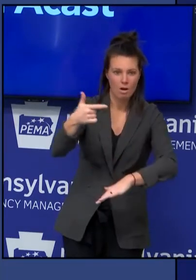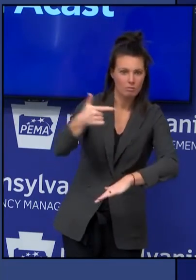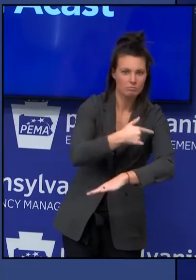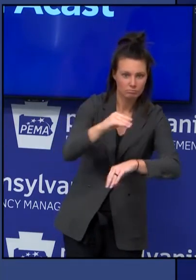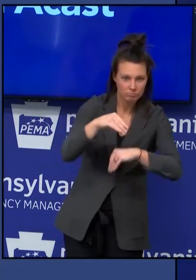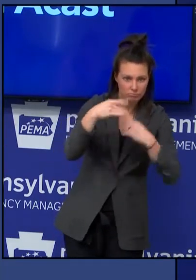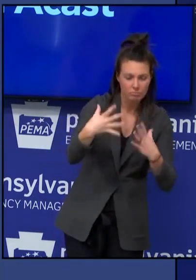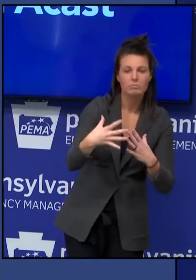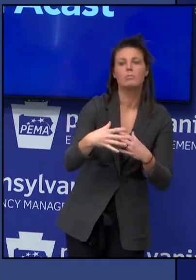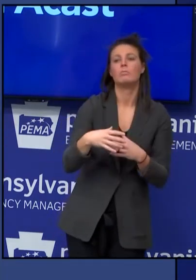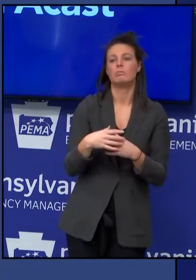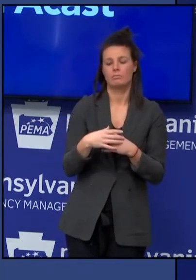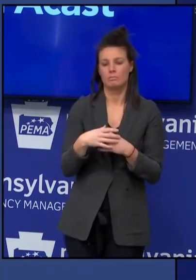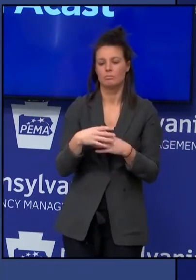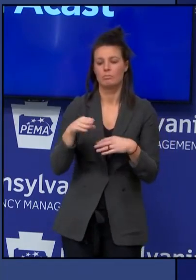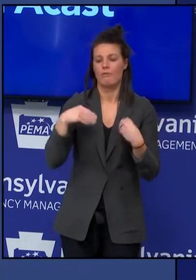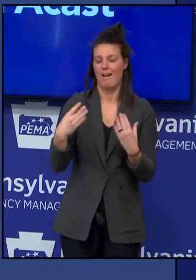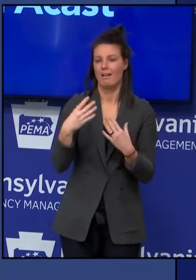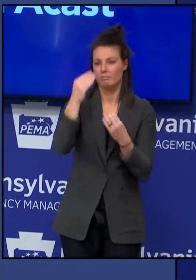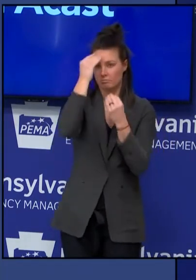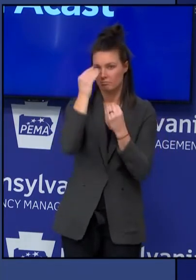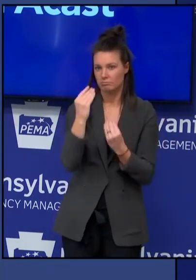provide contact information to make an appointment.